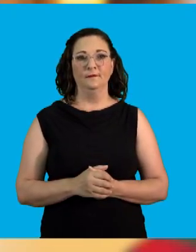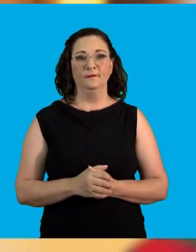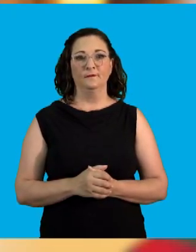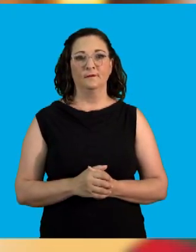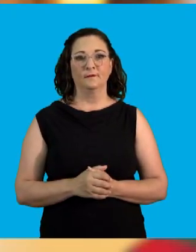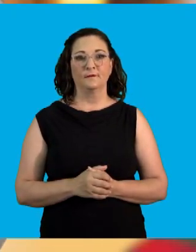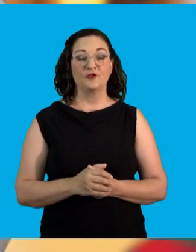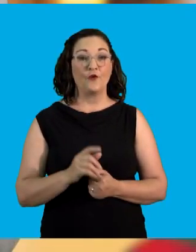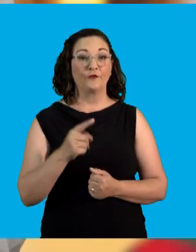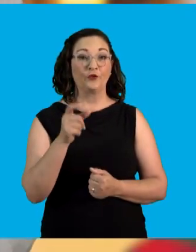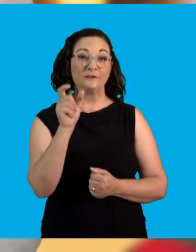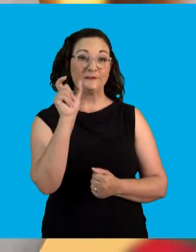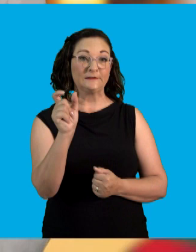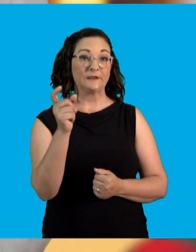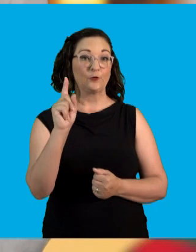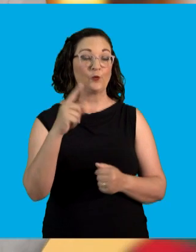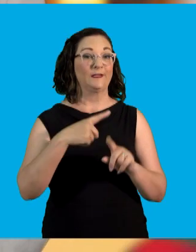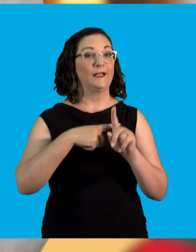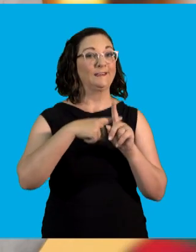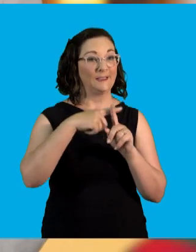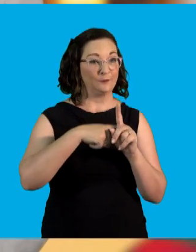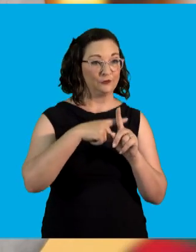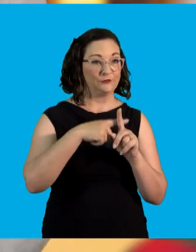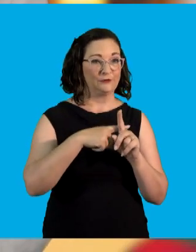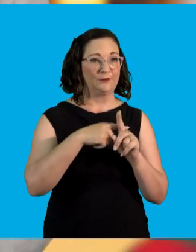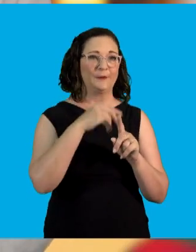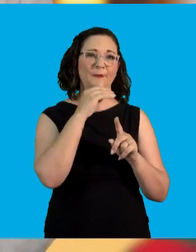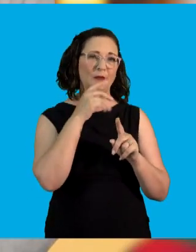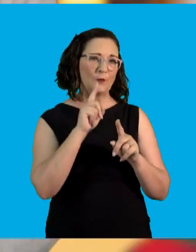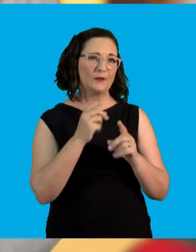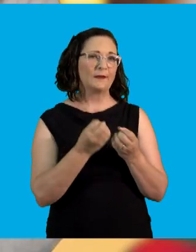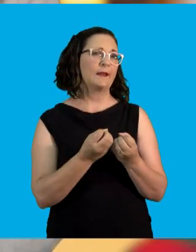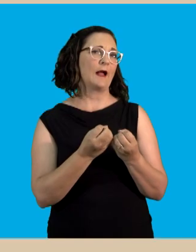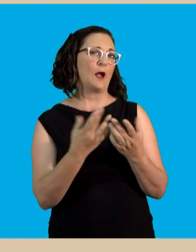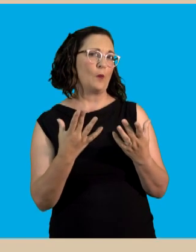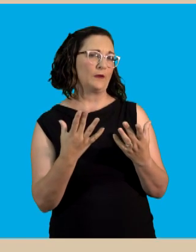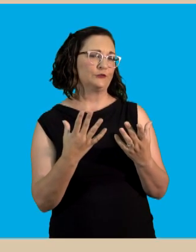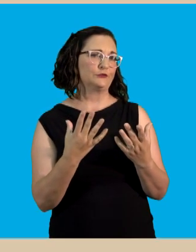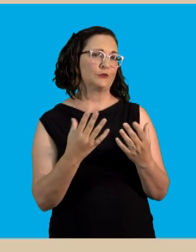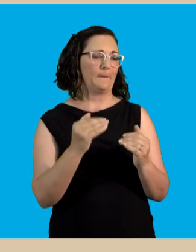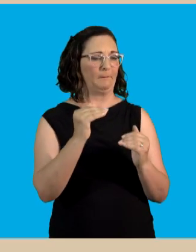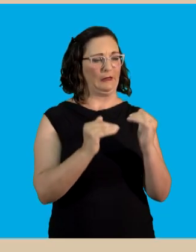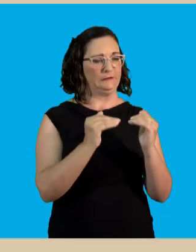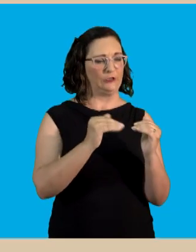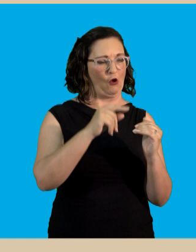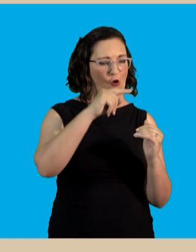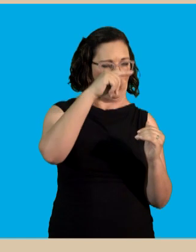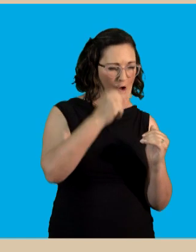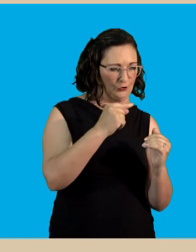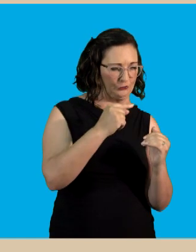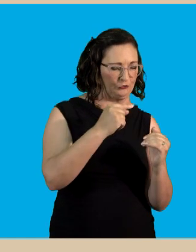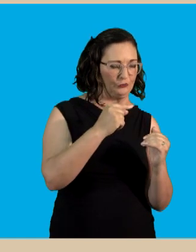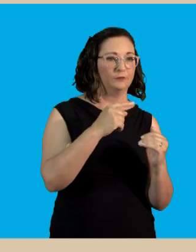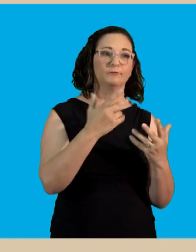us to understand the concept. So we're gonna look at the first term there is temperature, which is the the measure